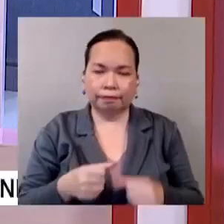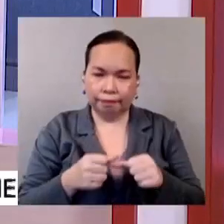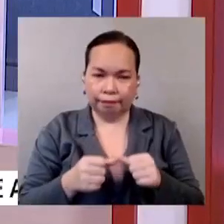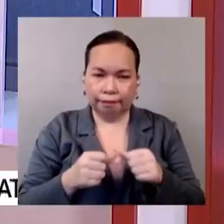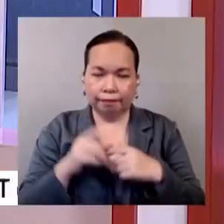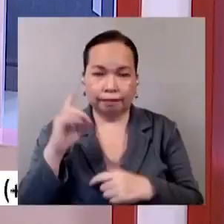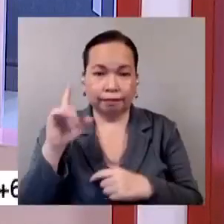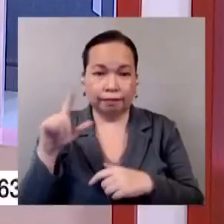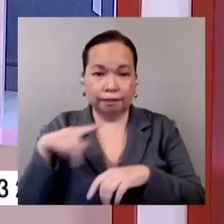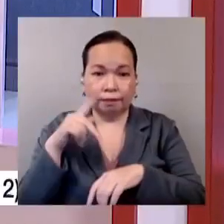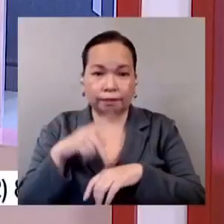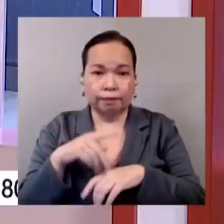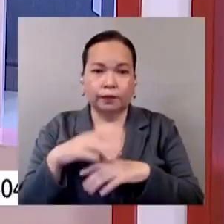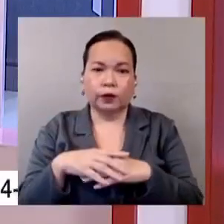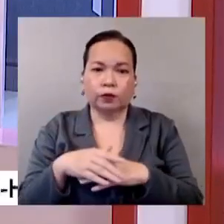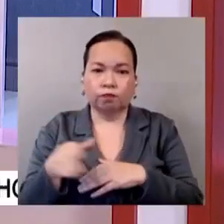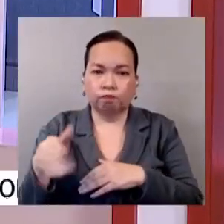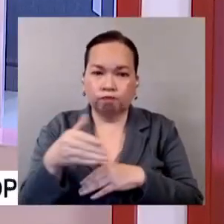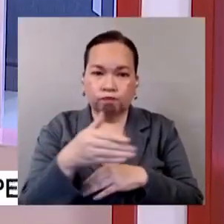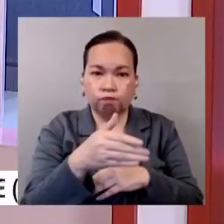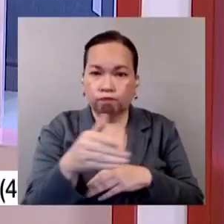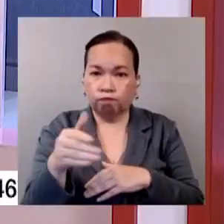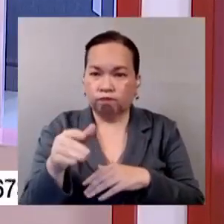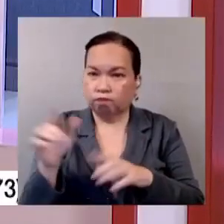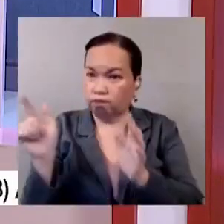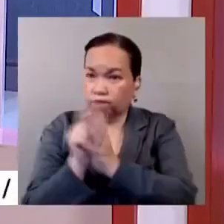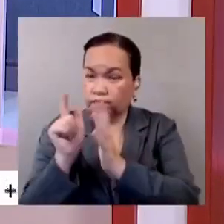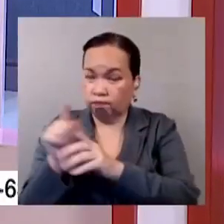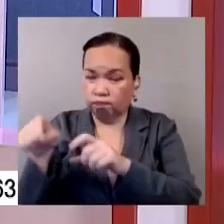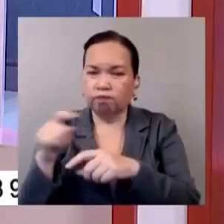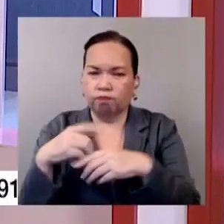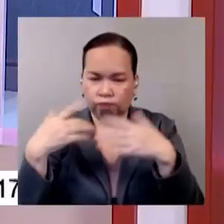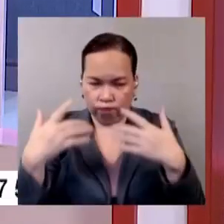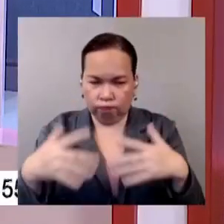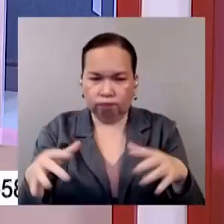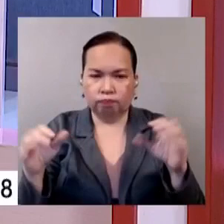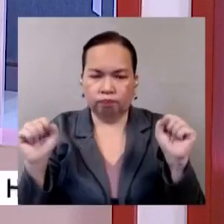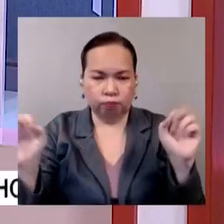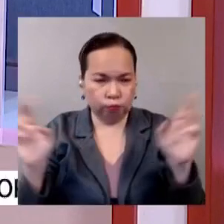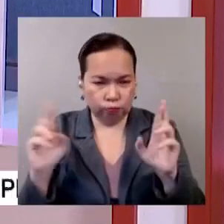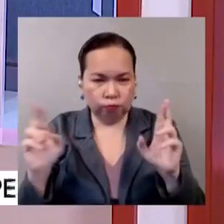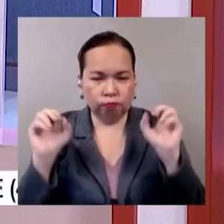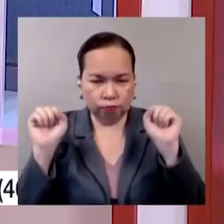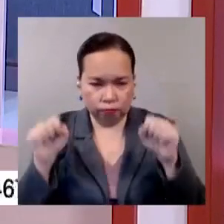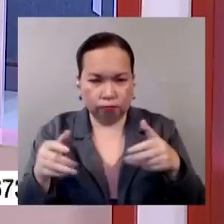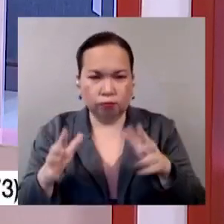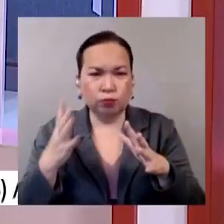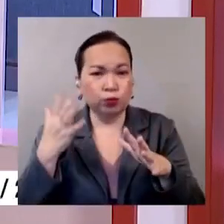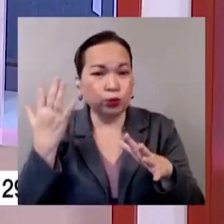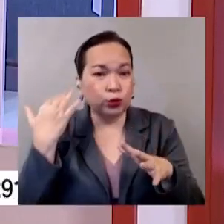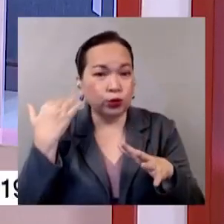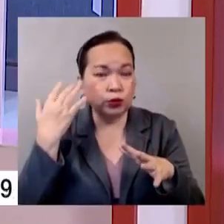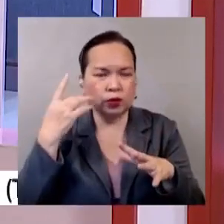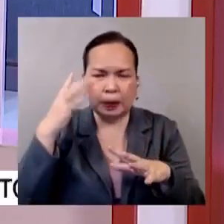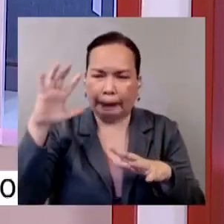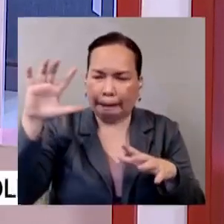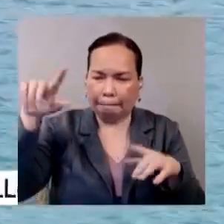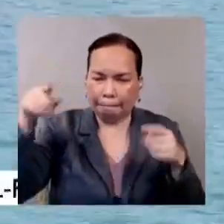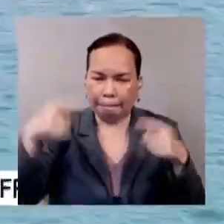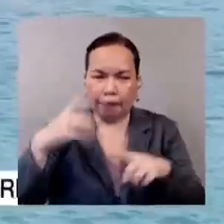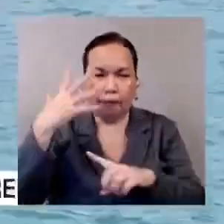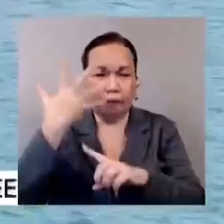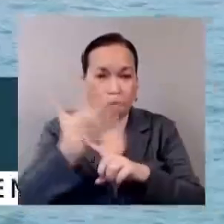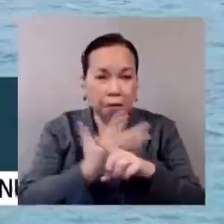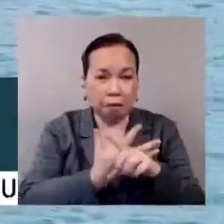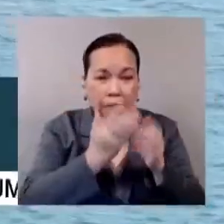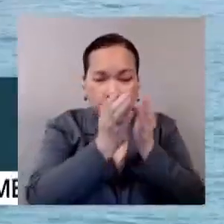The fishing ban has been lifted in all towns in Oriental Mindoro, which was struck by a massive oil spill 5 months ago. The last town to have the